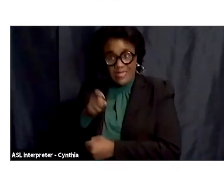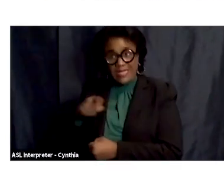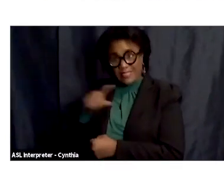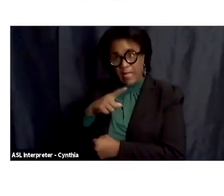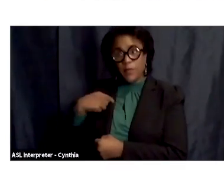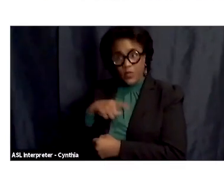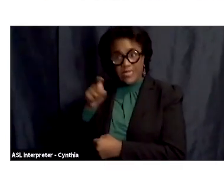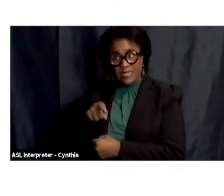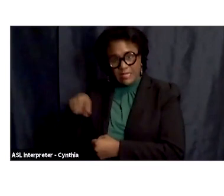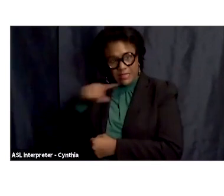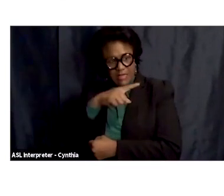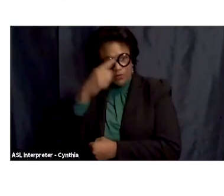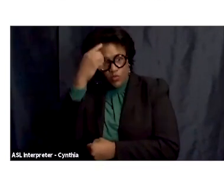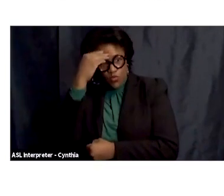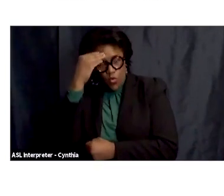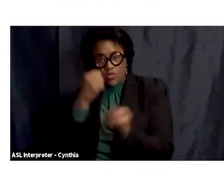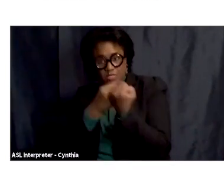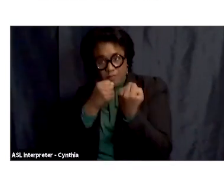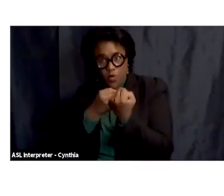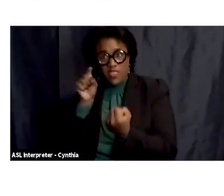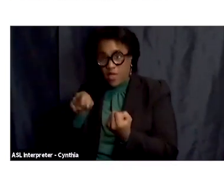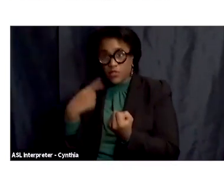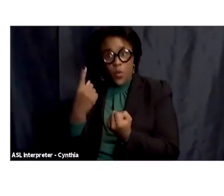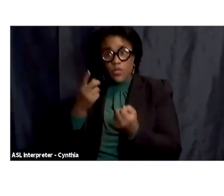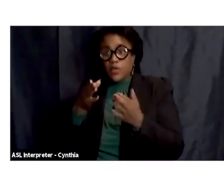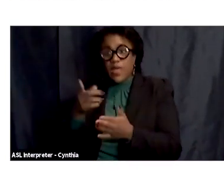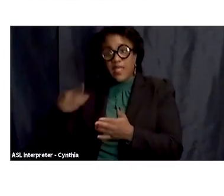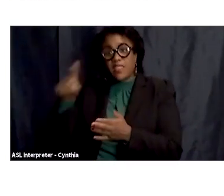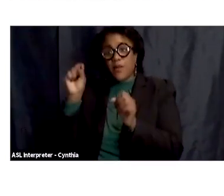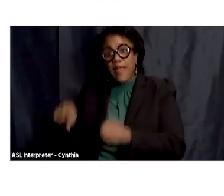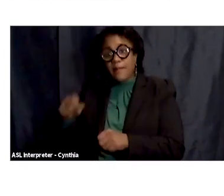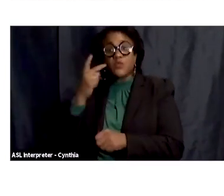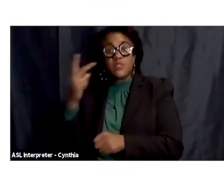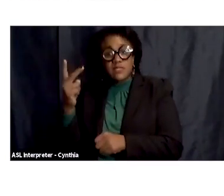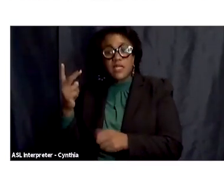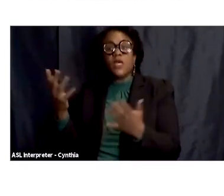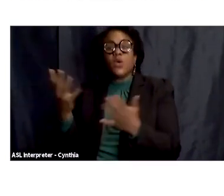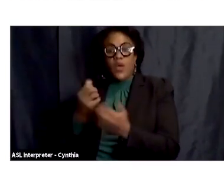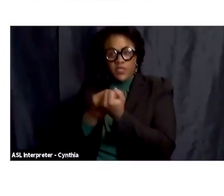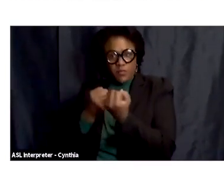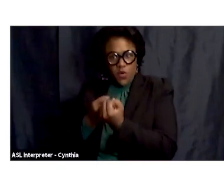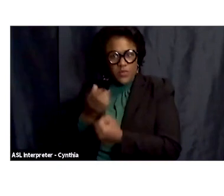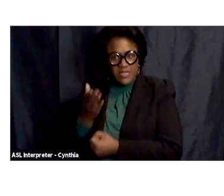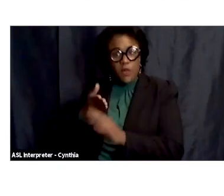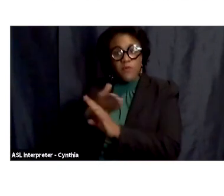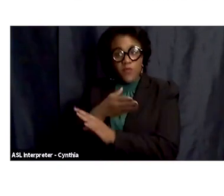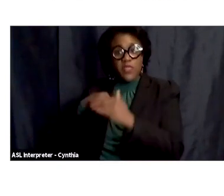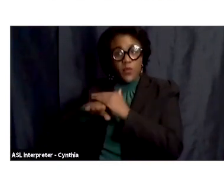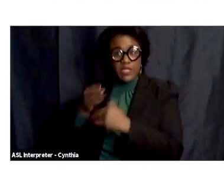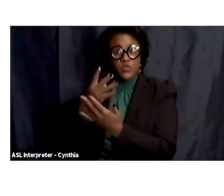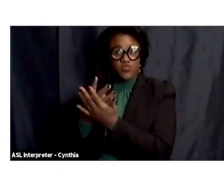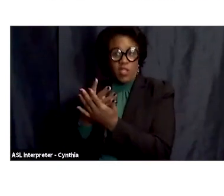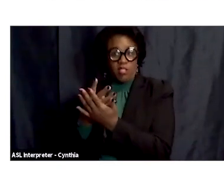being supported. So this is the only way that they were able to visually see what the support was before they went back into a jail